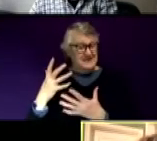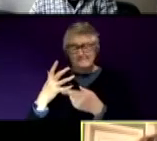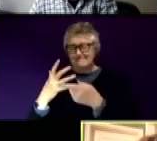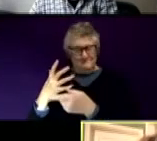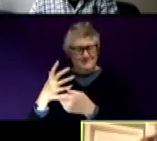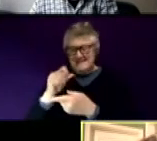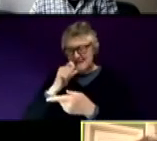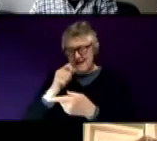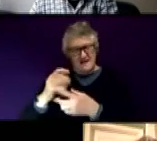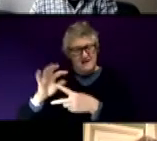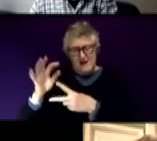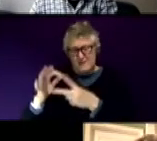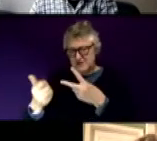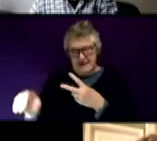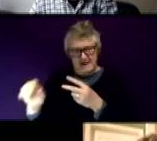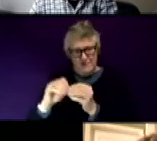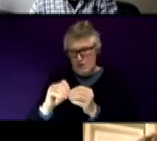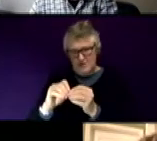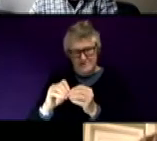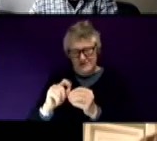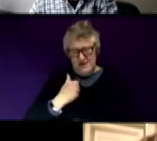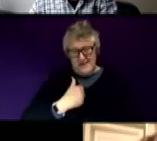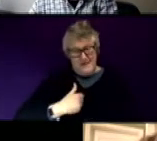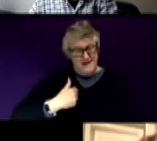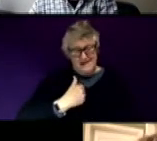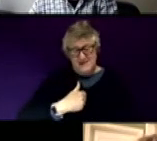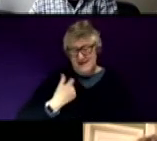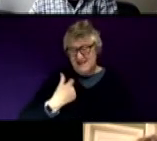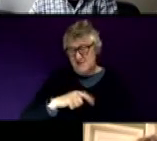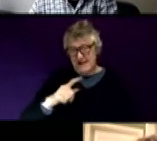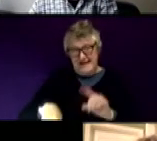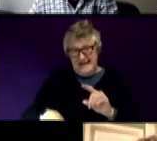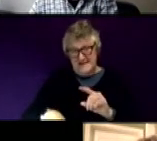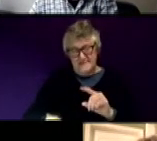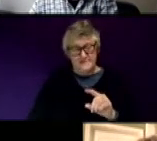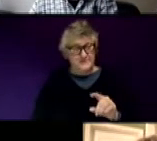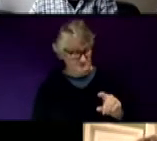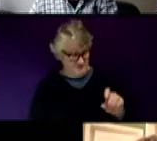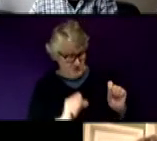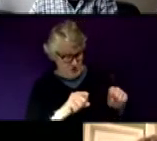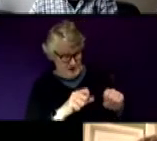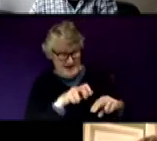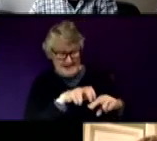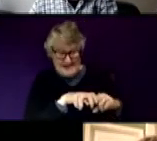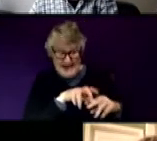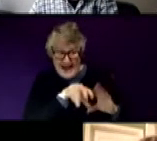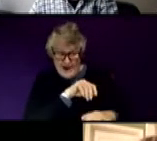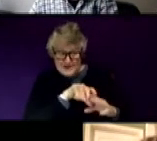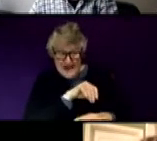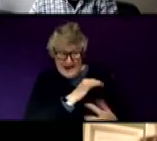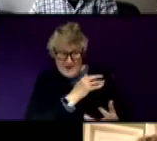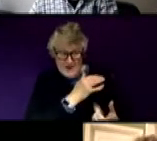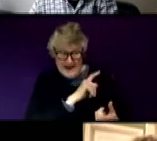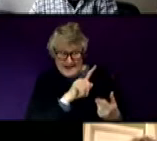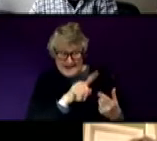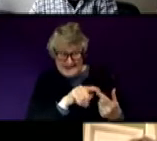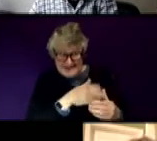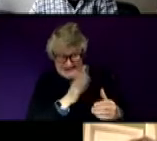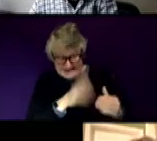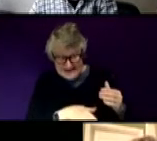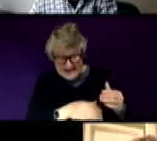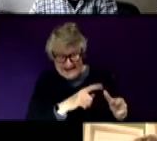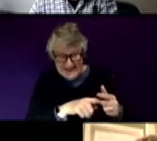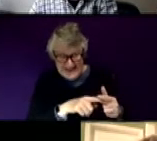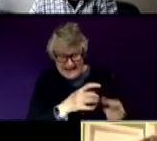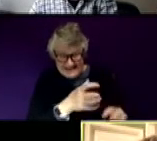anymore. I apologize that we can't do that. Could I just sit outside and wait till it's done and then get some paperwork from you?